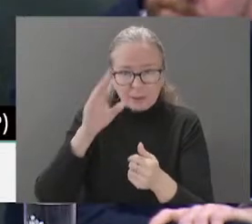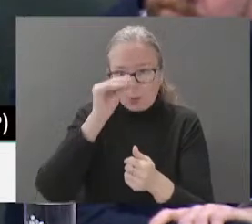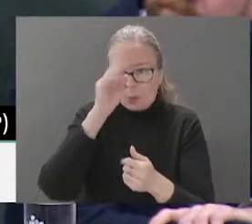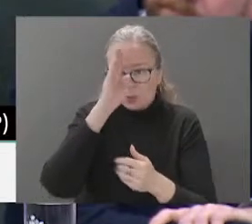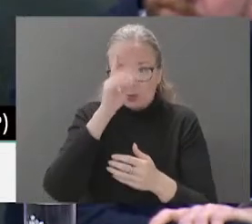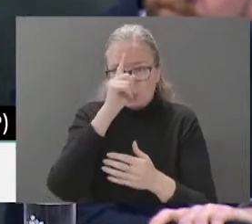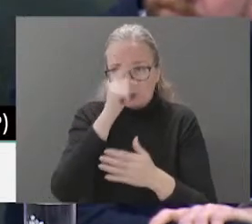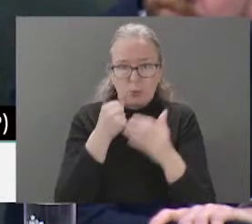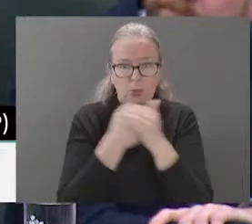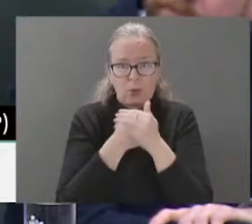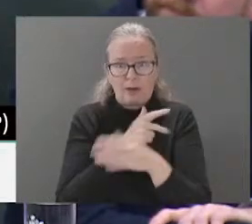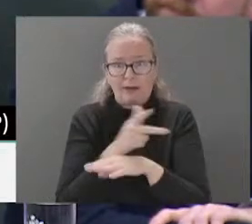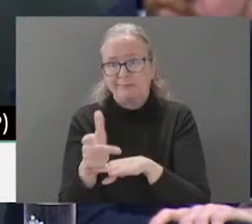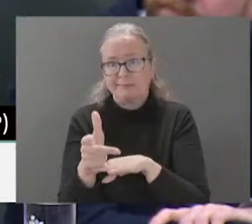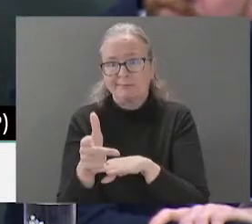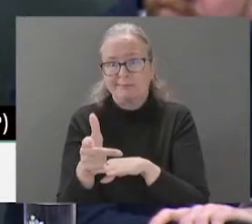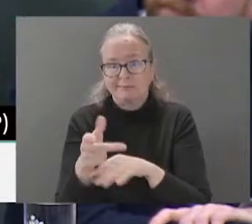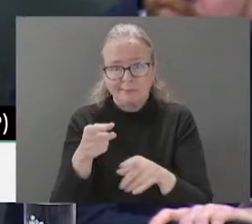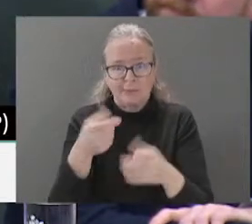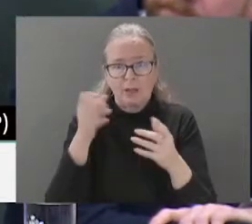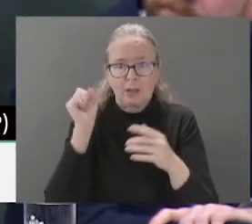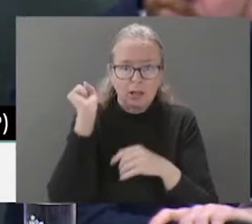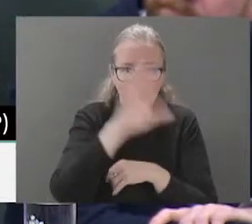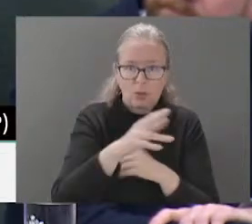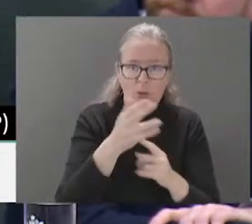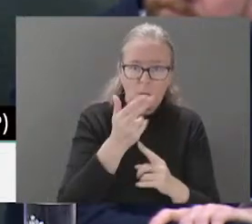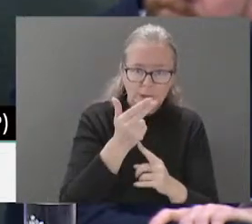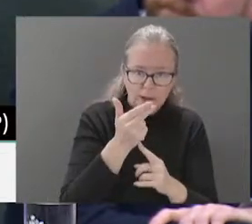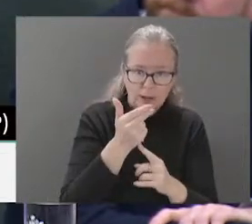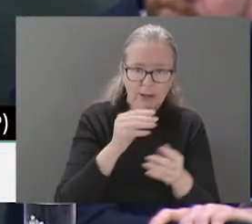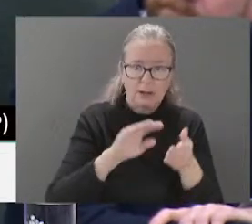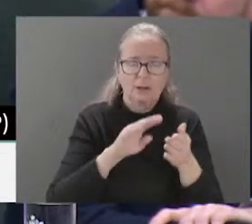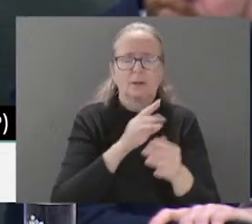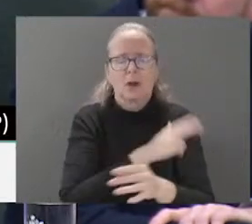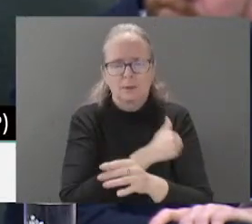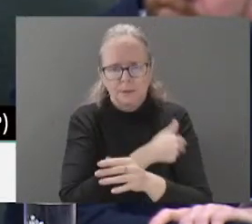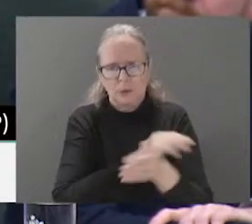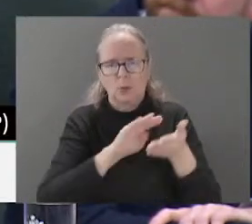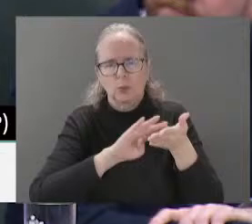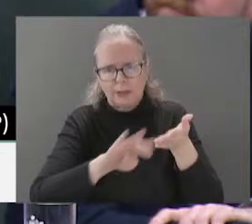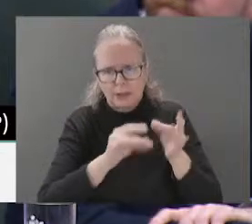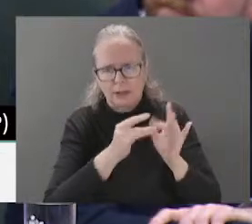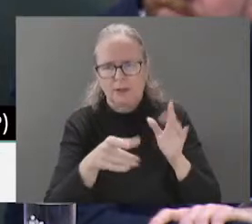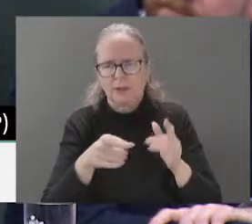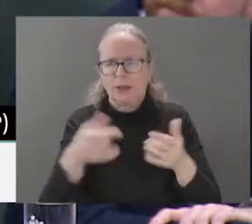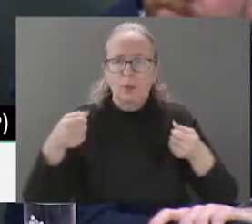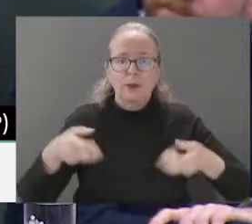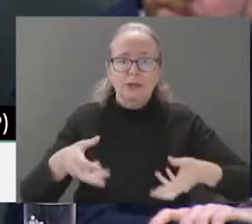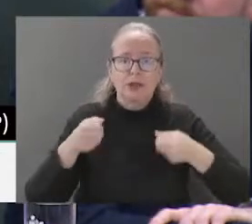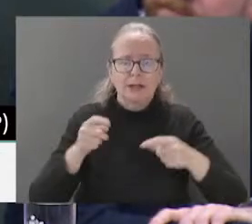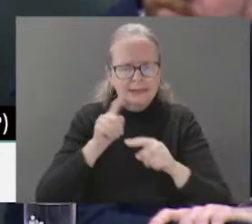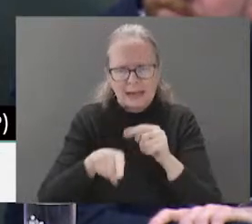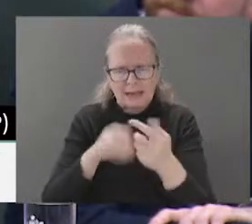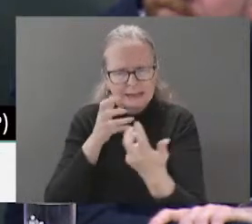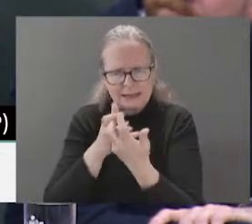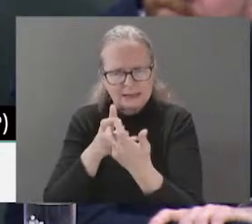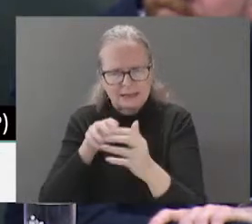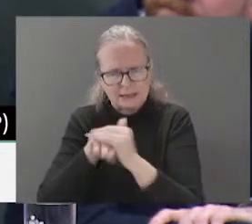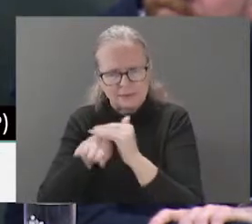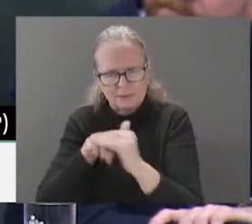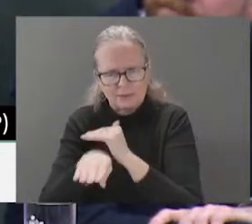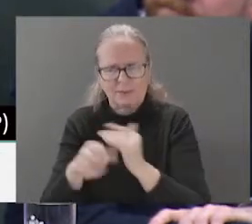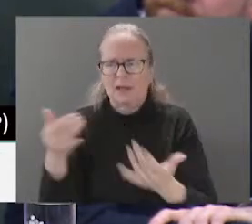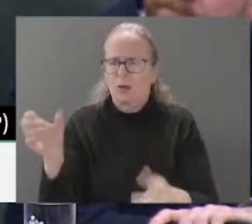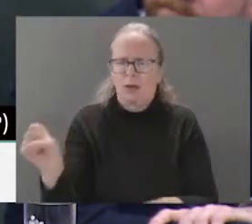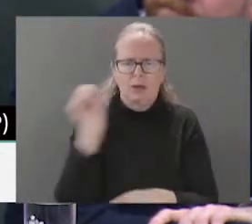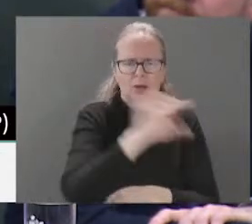bathroom and was fed fast food another individual who was taken to a motel without being informed it was a motel and then taken to a